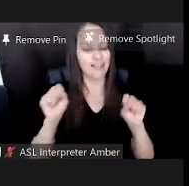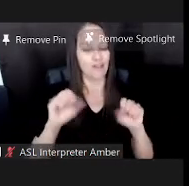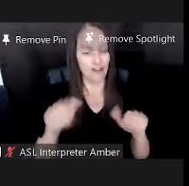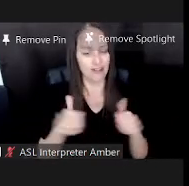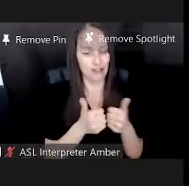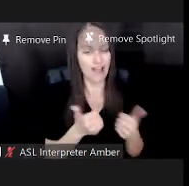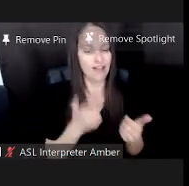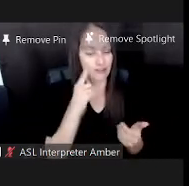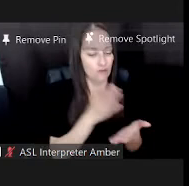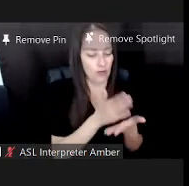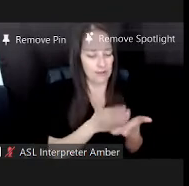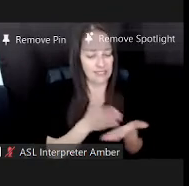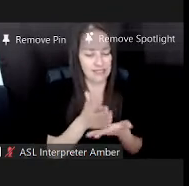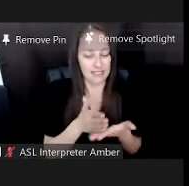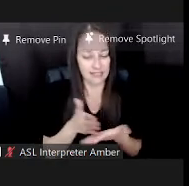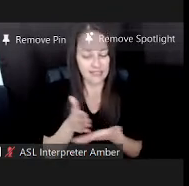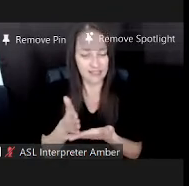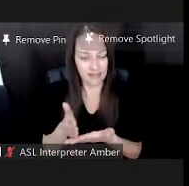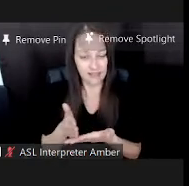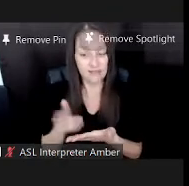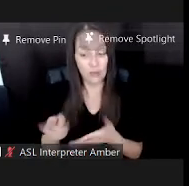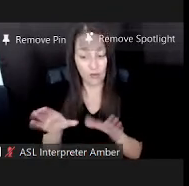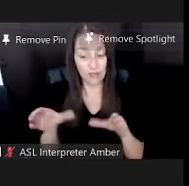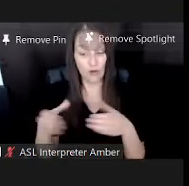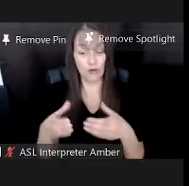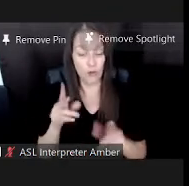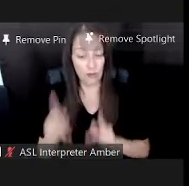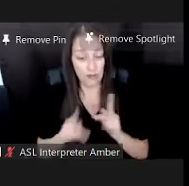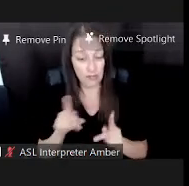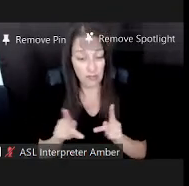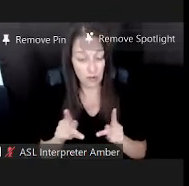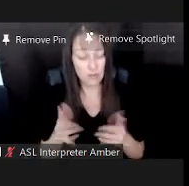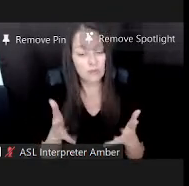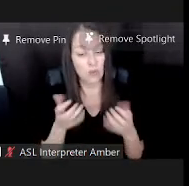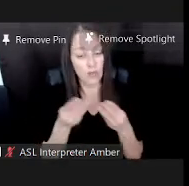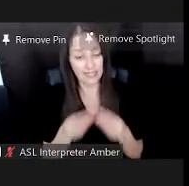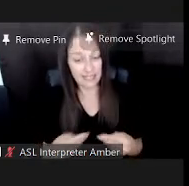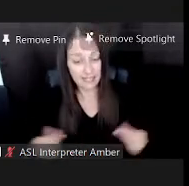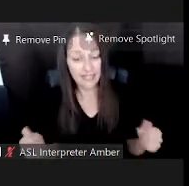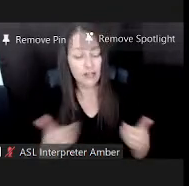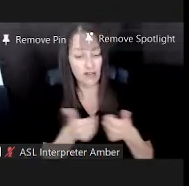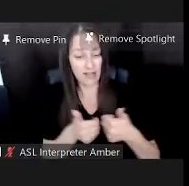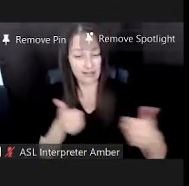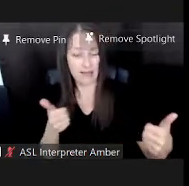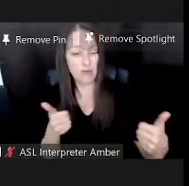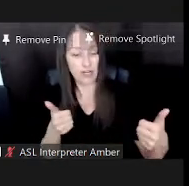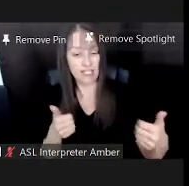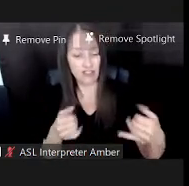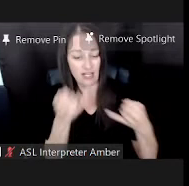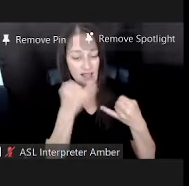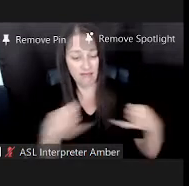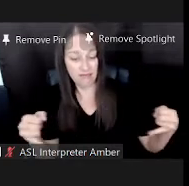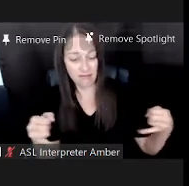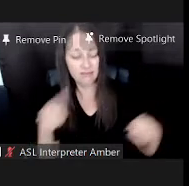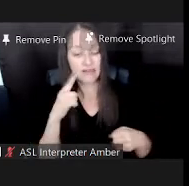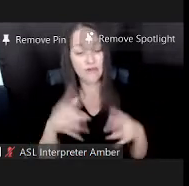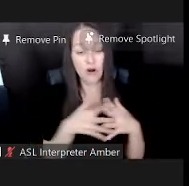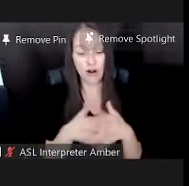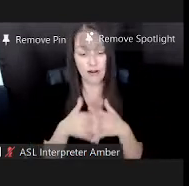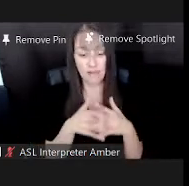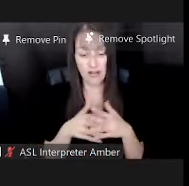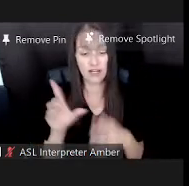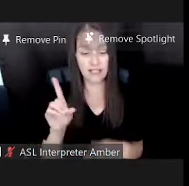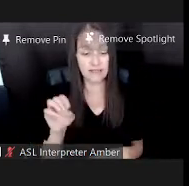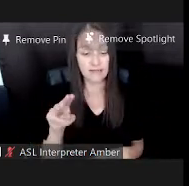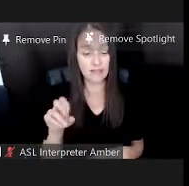to absolutely address the fissures and the broken, fractured places of our American democracy and